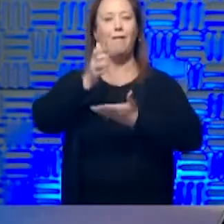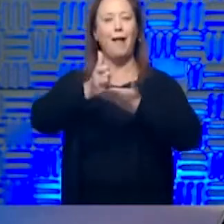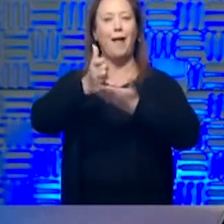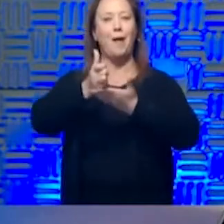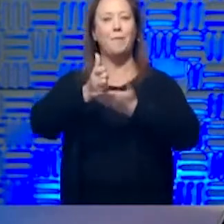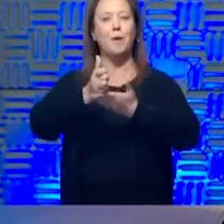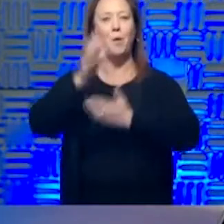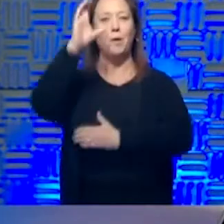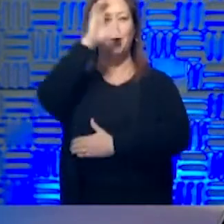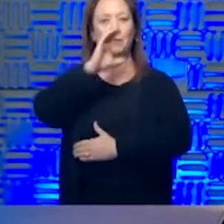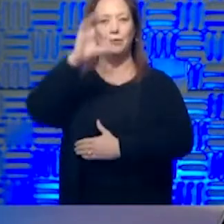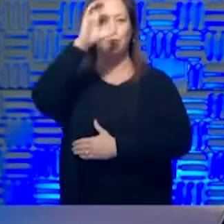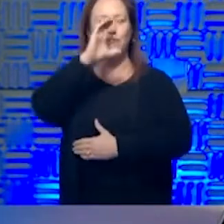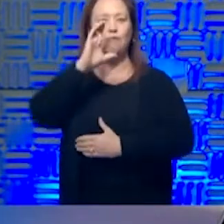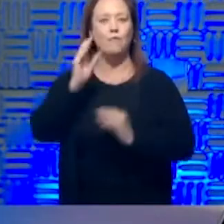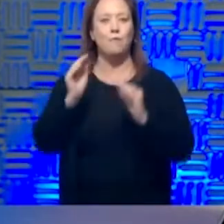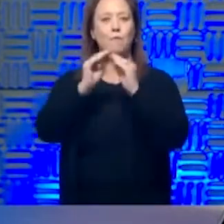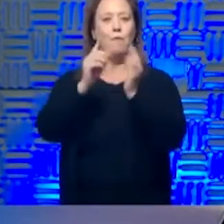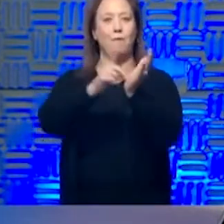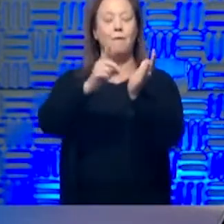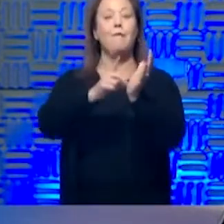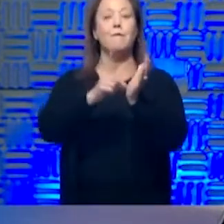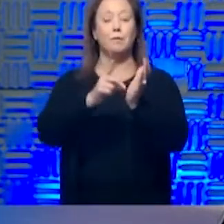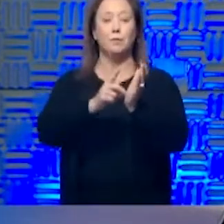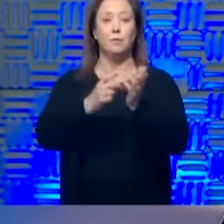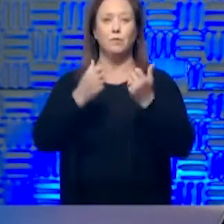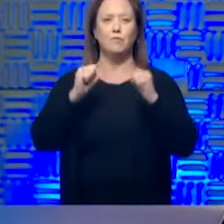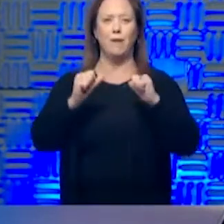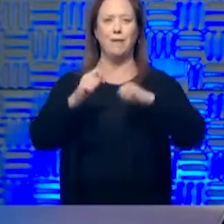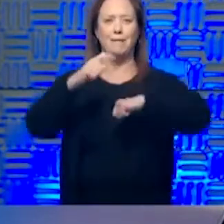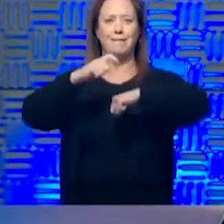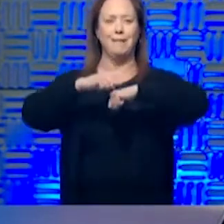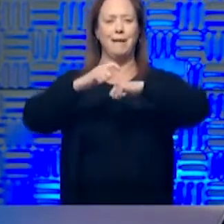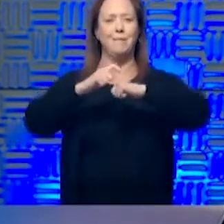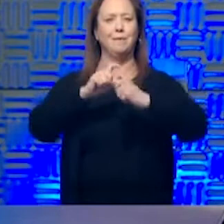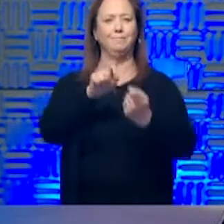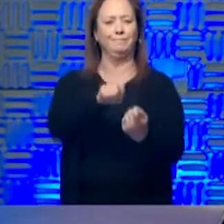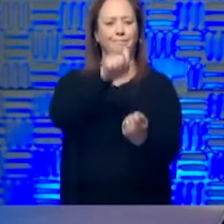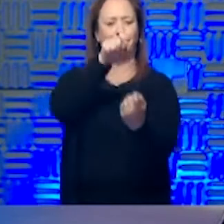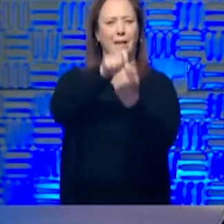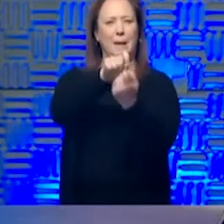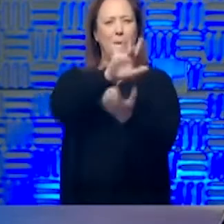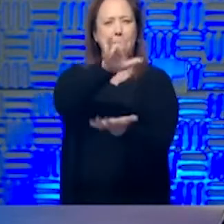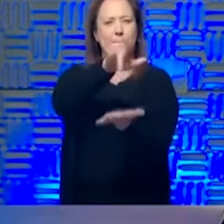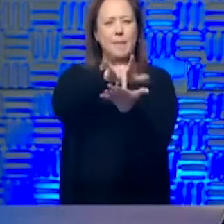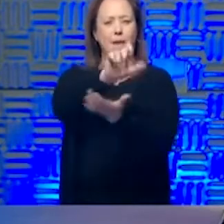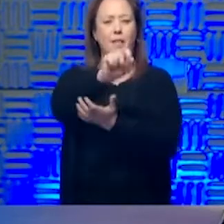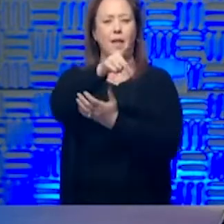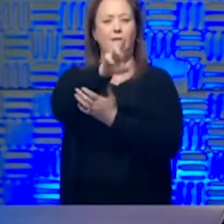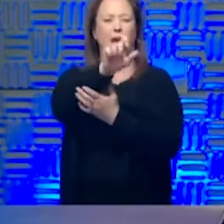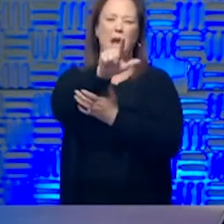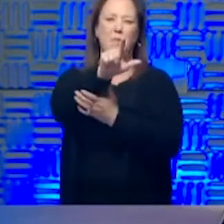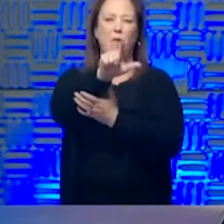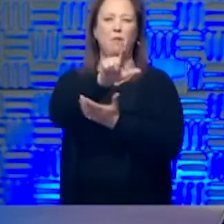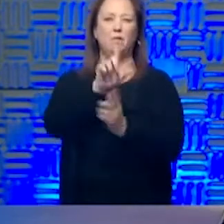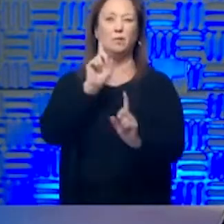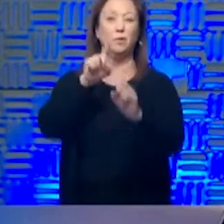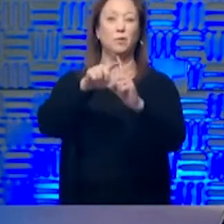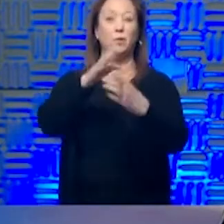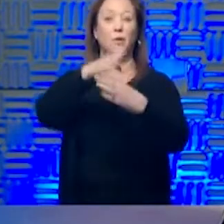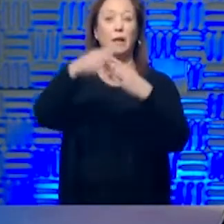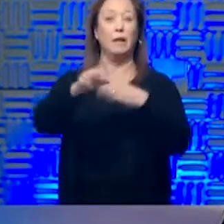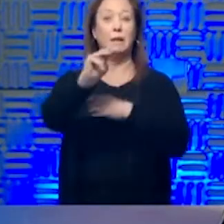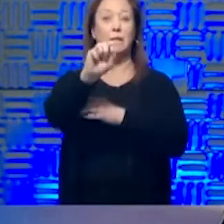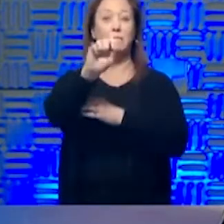this surge capacity. We're trying to time it for mid-April through end of May,